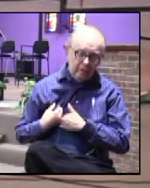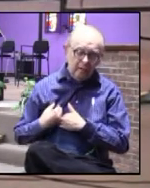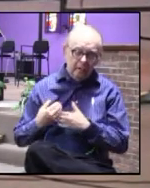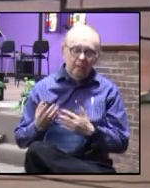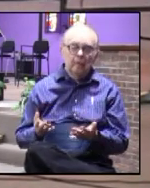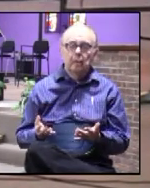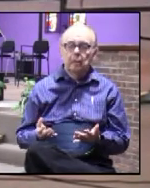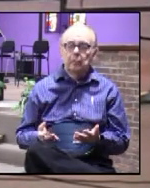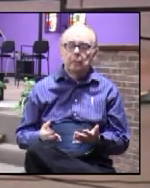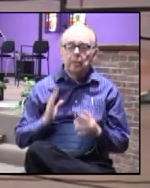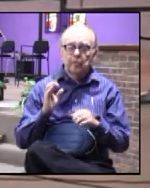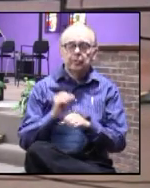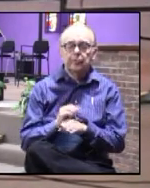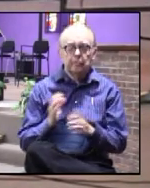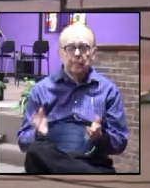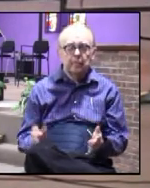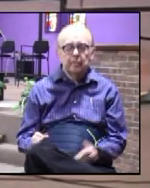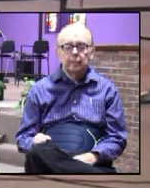It's unbearable.